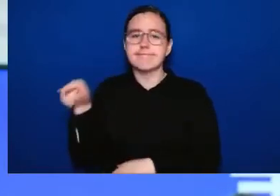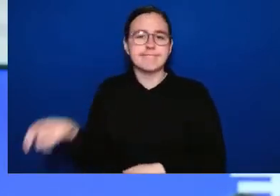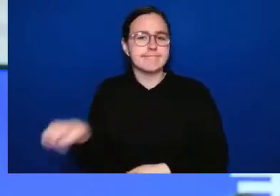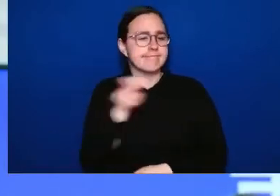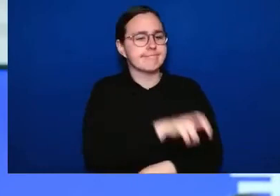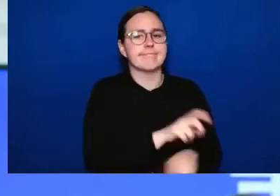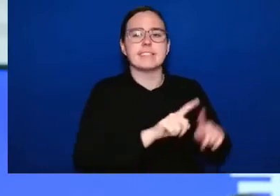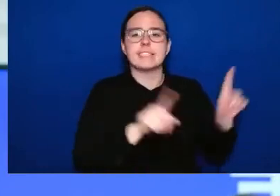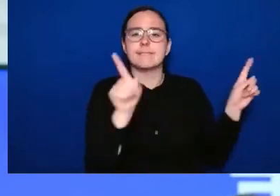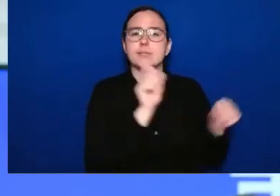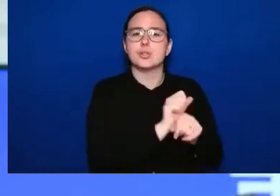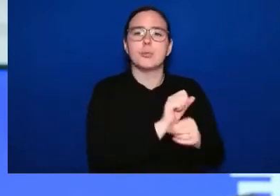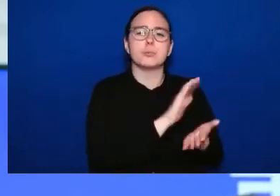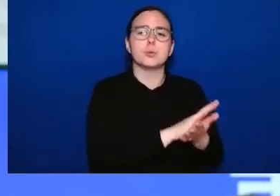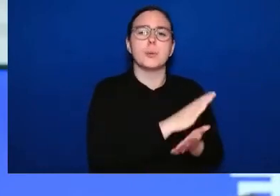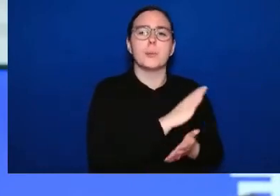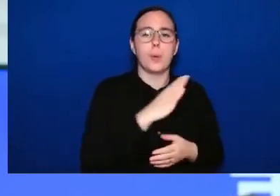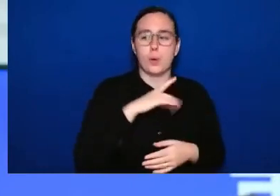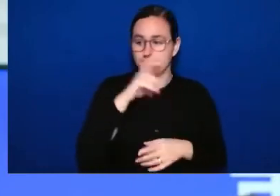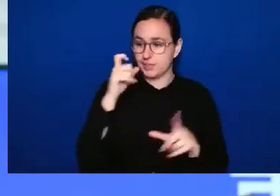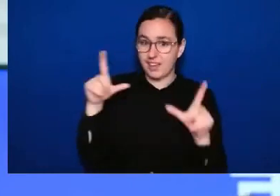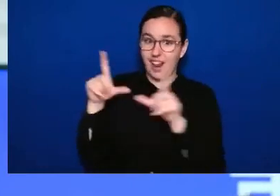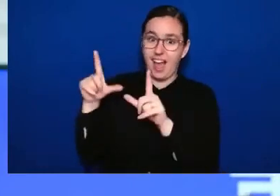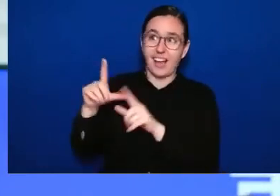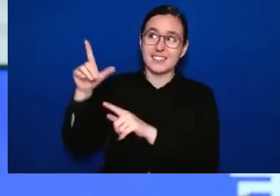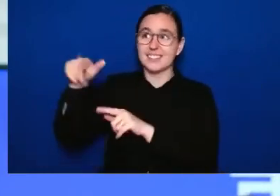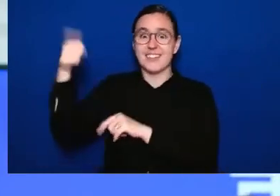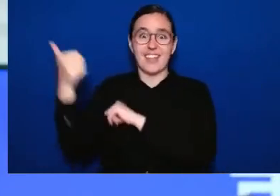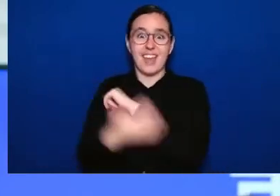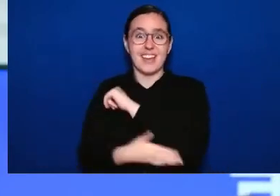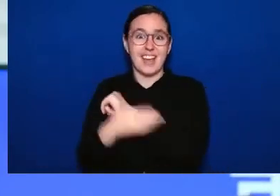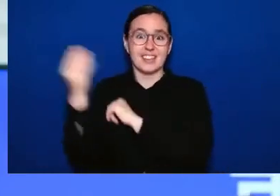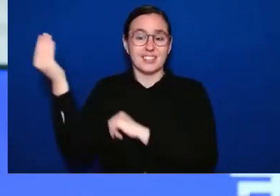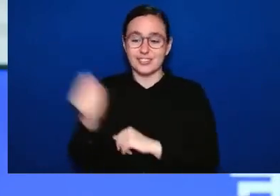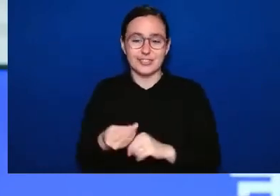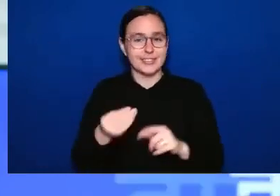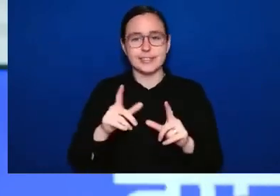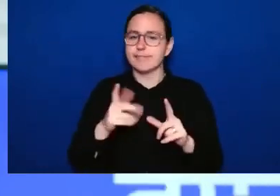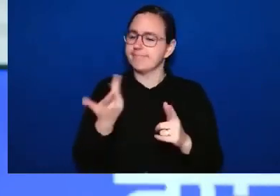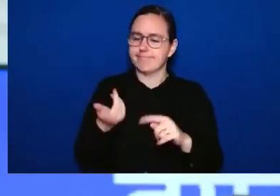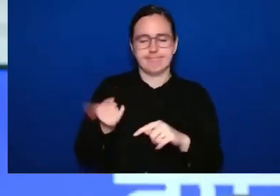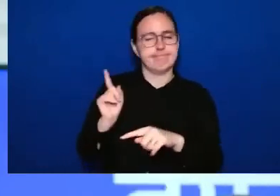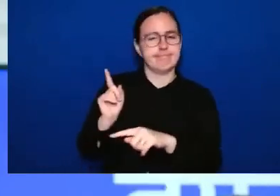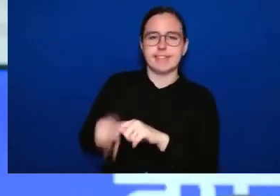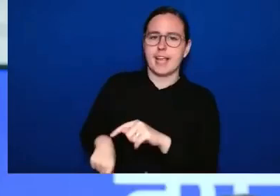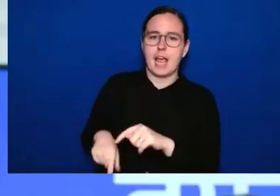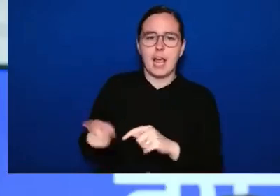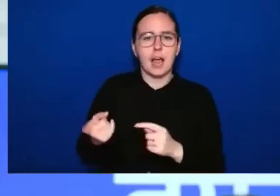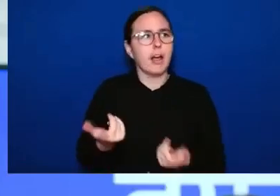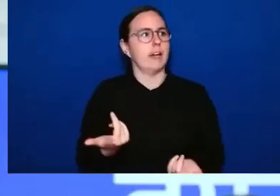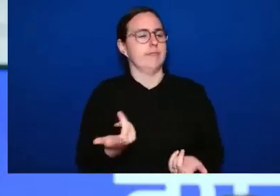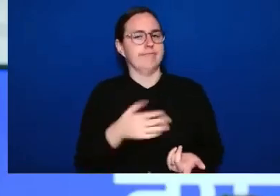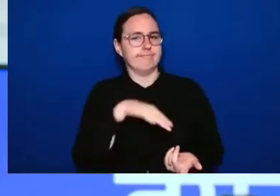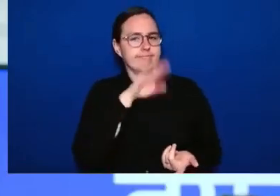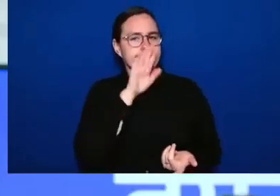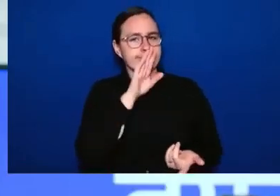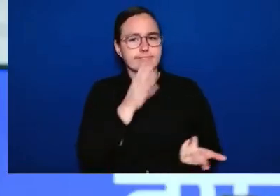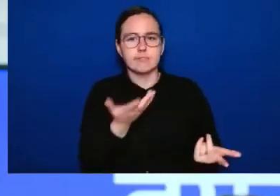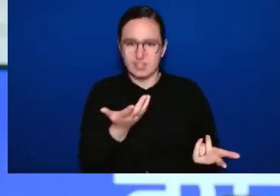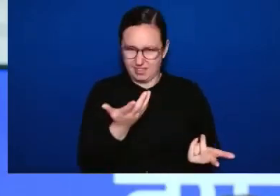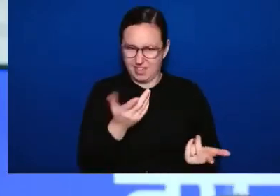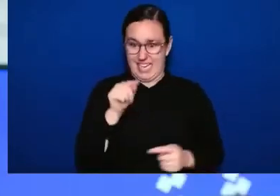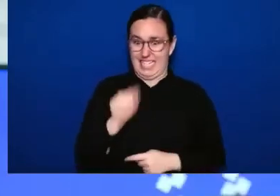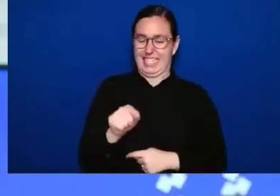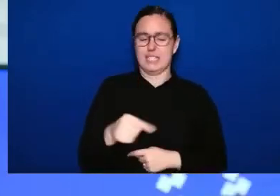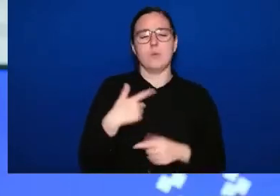We need to fix this. That's why we're taking action to get more internationally trained doctors off the sidelines and into clinics